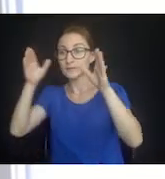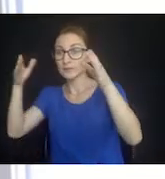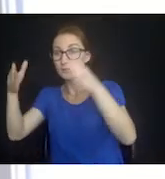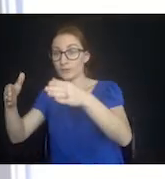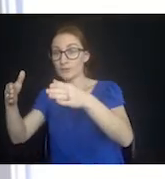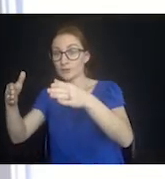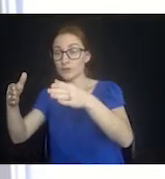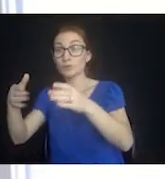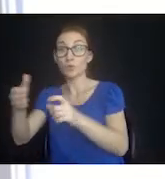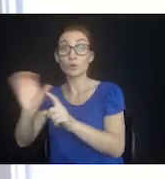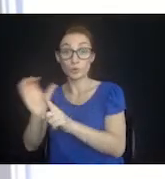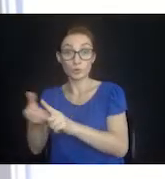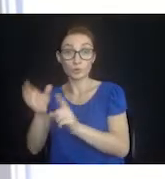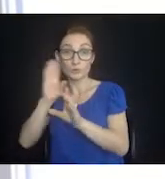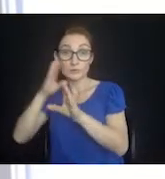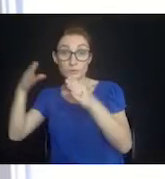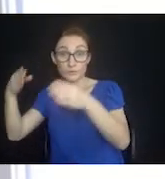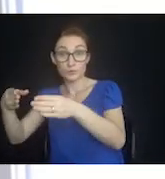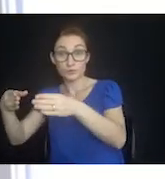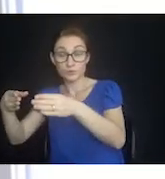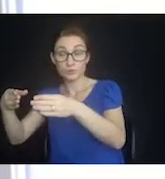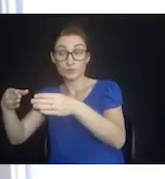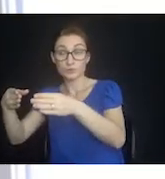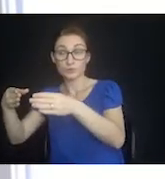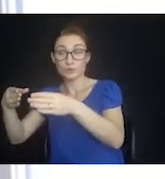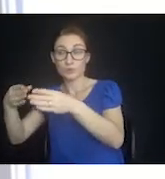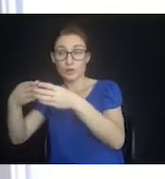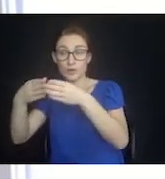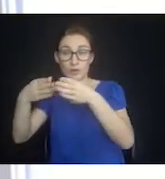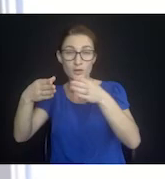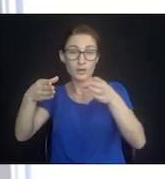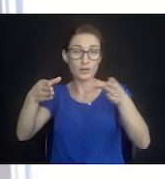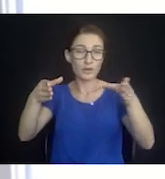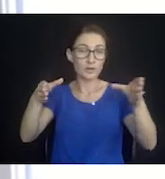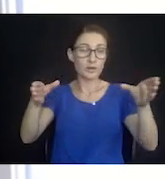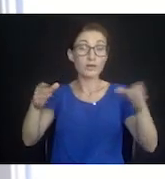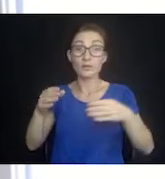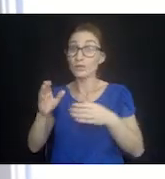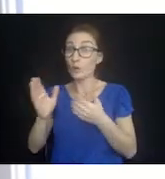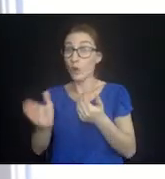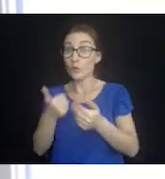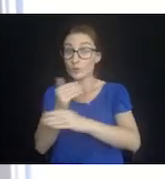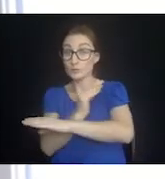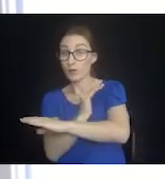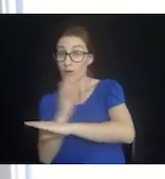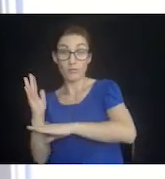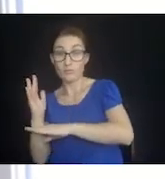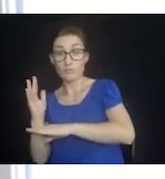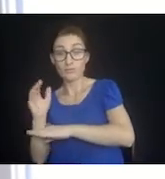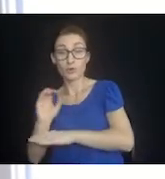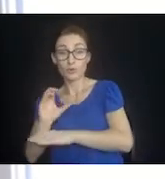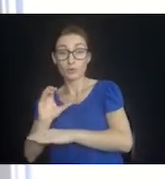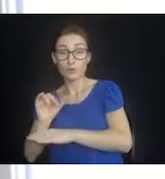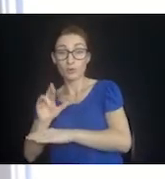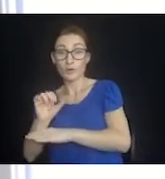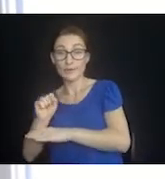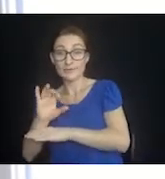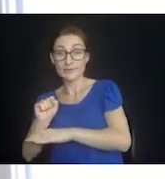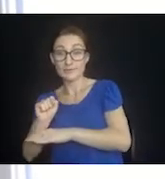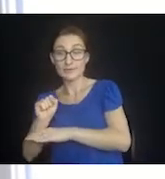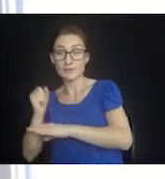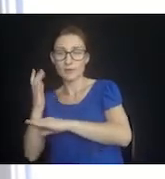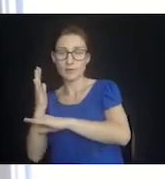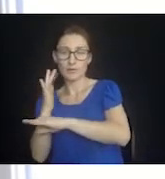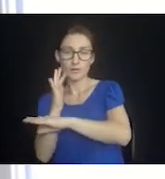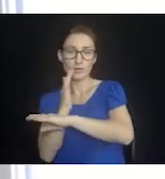And so that is an example of tunnel vision, cultural tunnel vision, turning